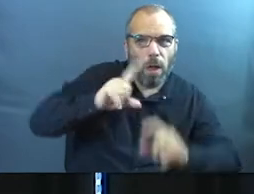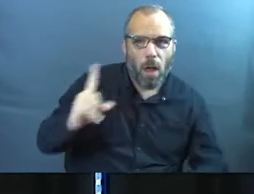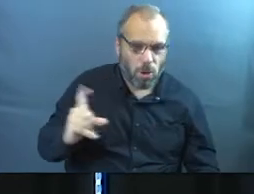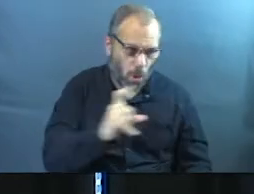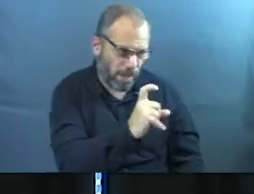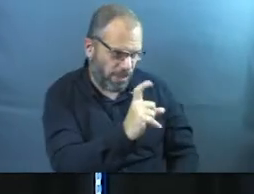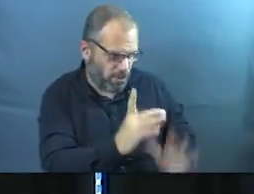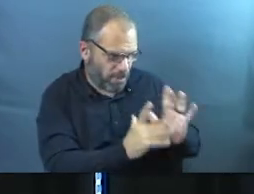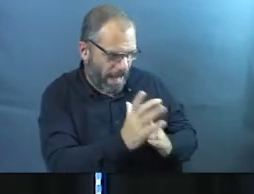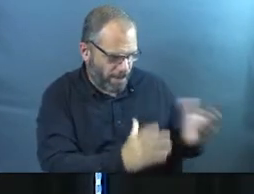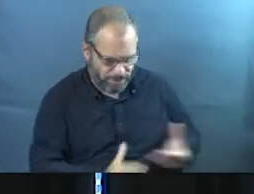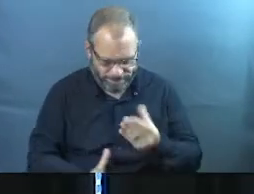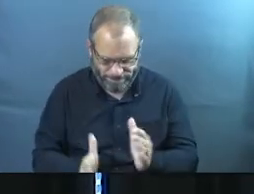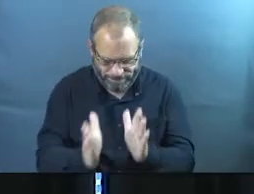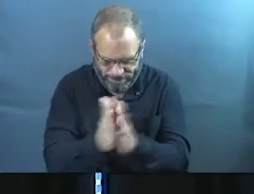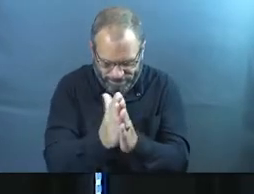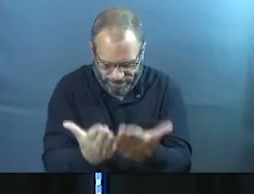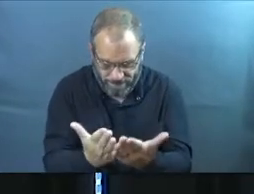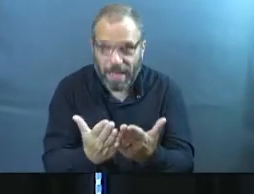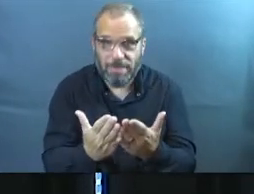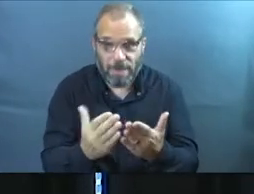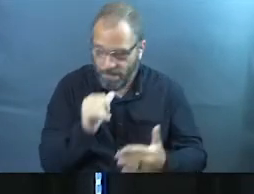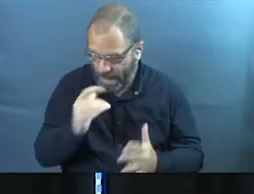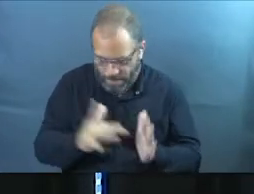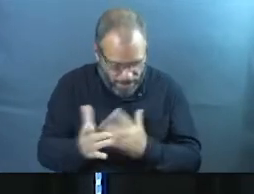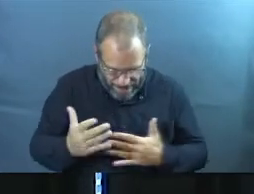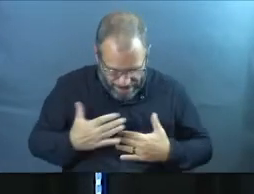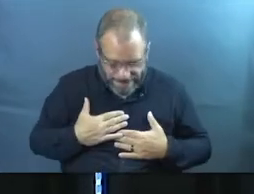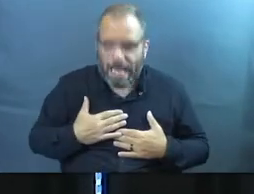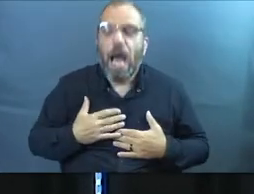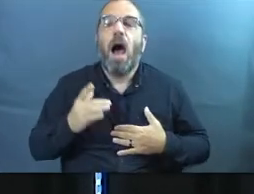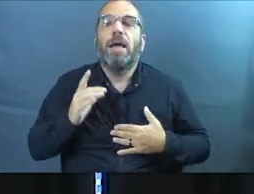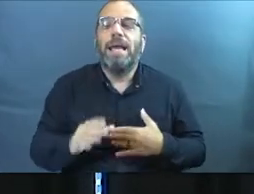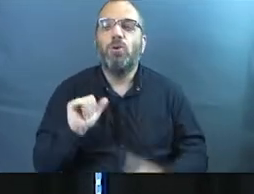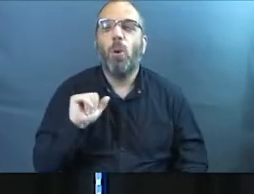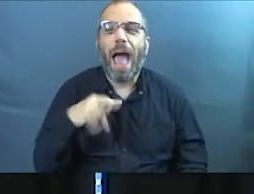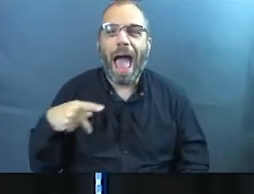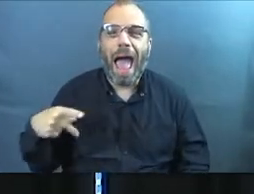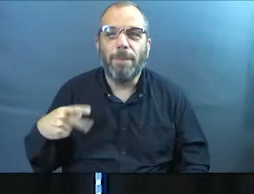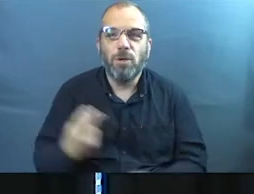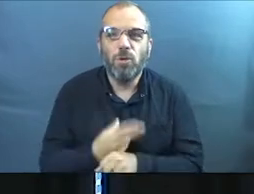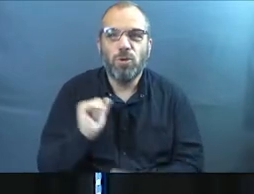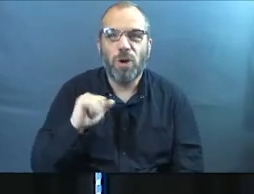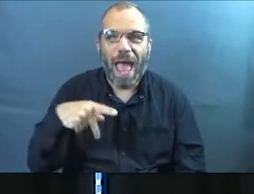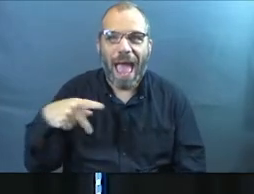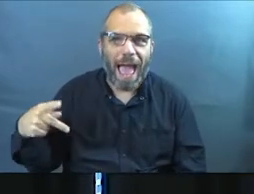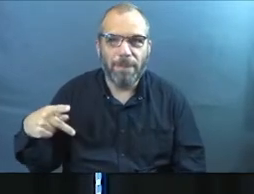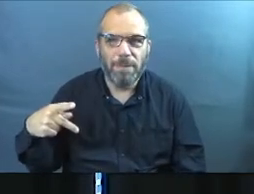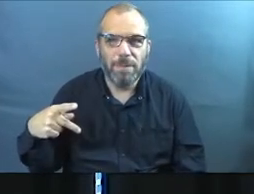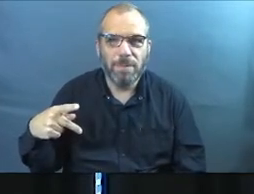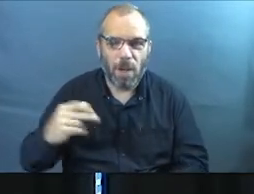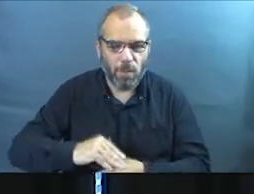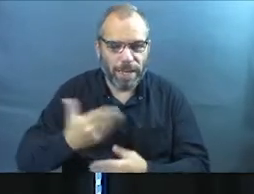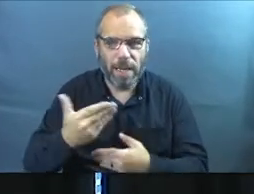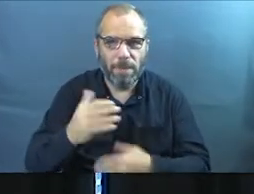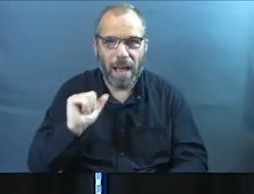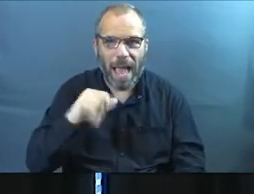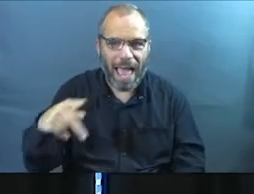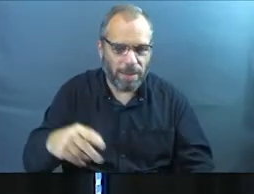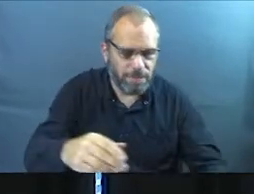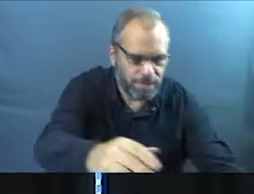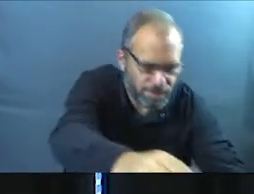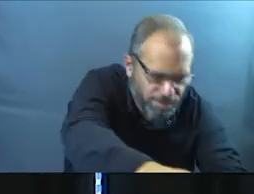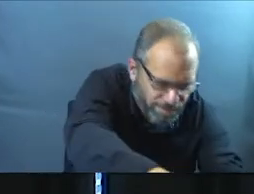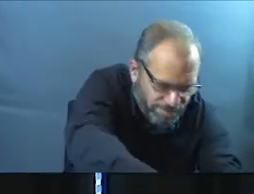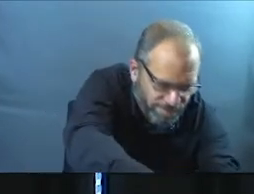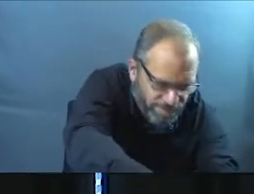Bible. Get your Bible. If you're like, I don't have my Bible, Pastor, get your app. Let's load up the app. The